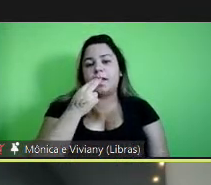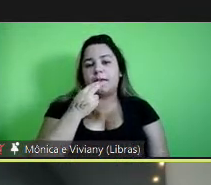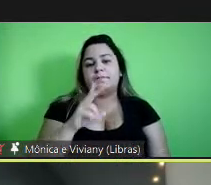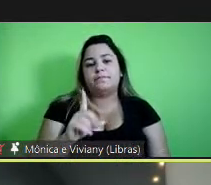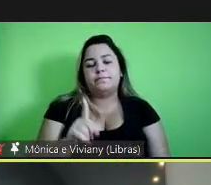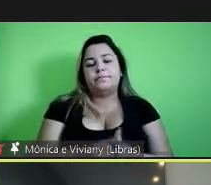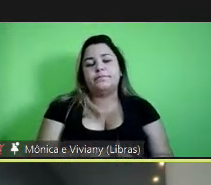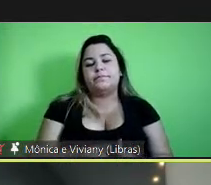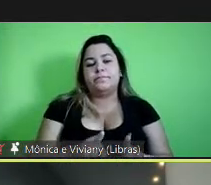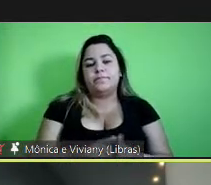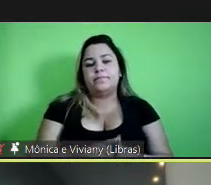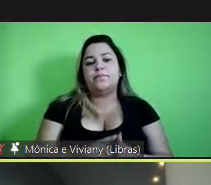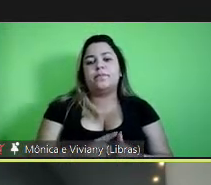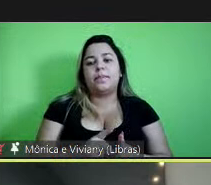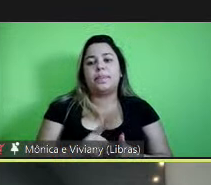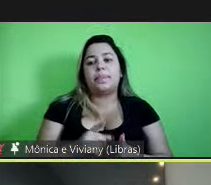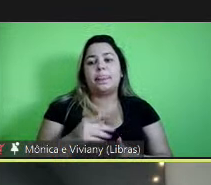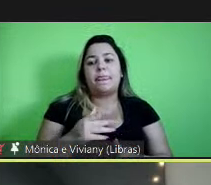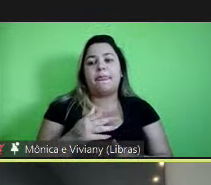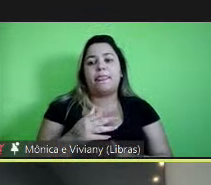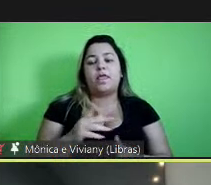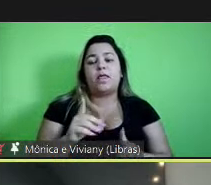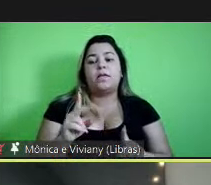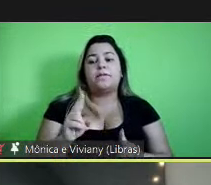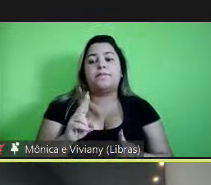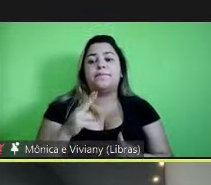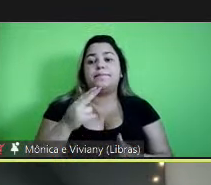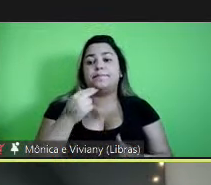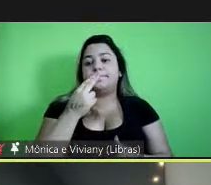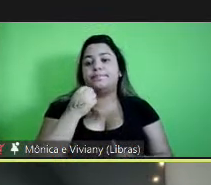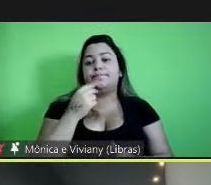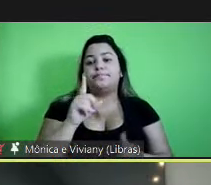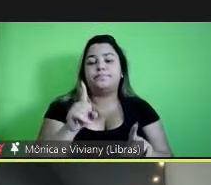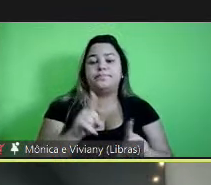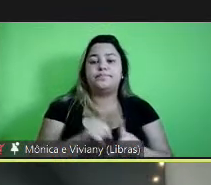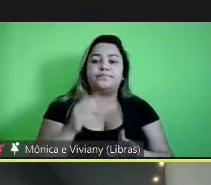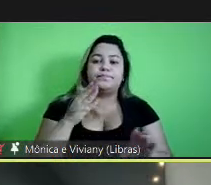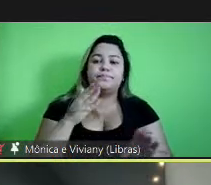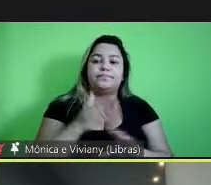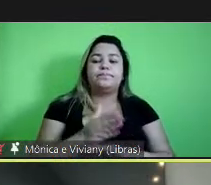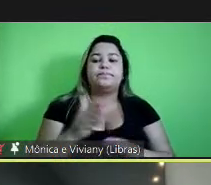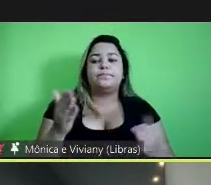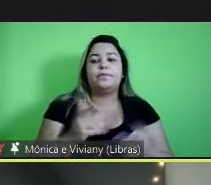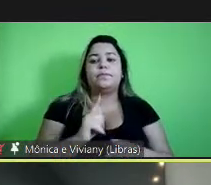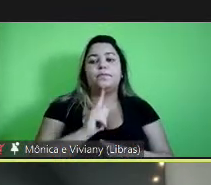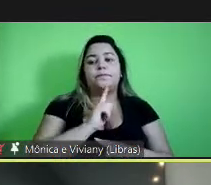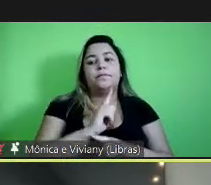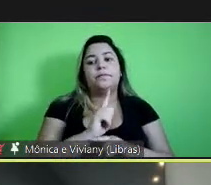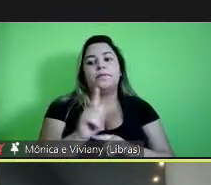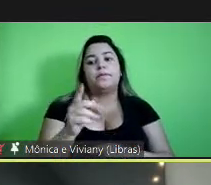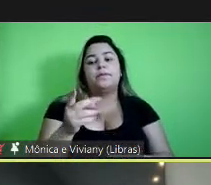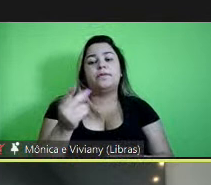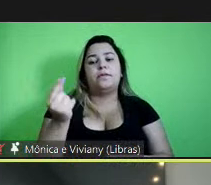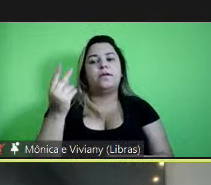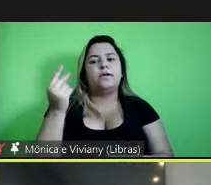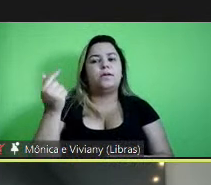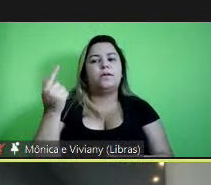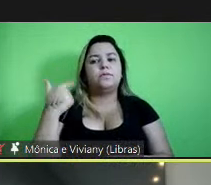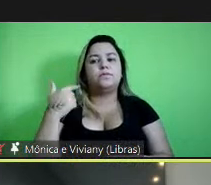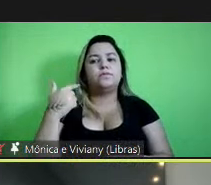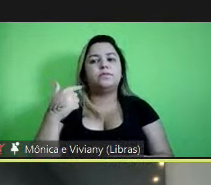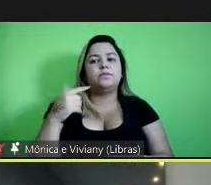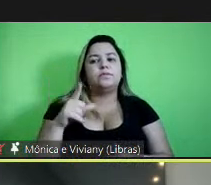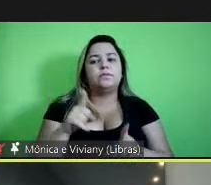needed nutritionists and dietitians. These nutritionists back then,